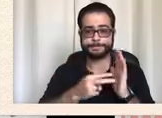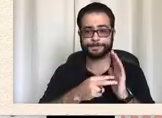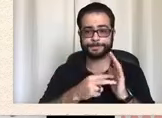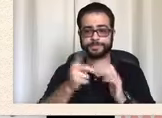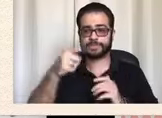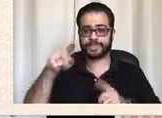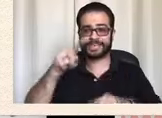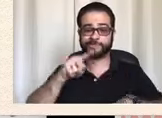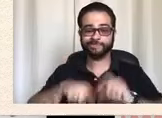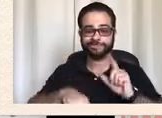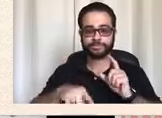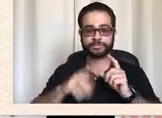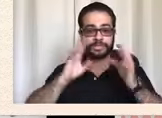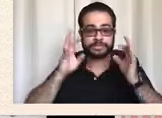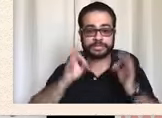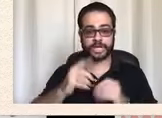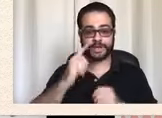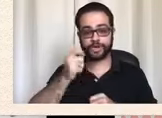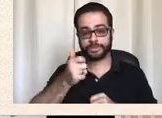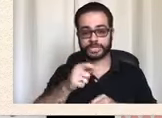big decisions. So,